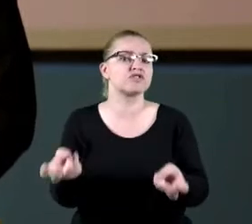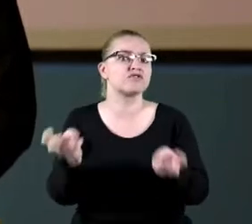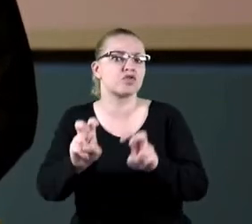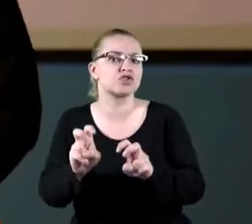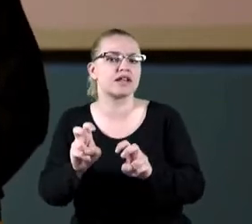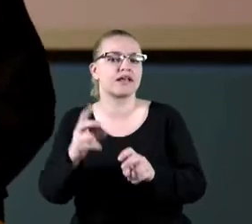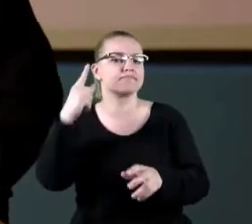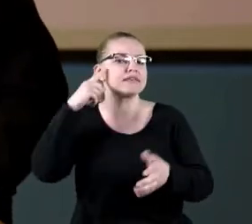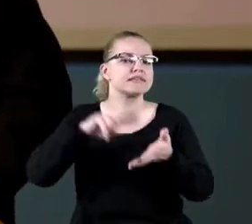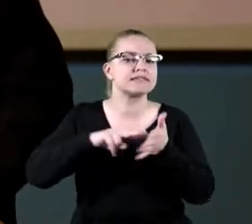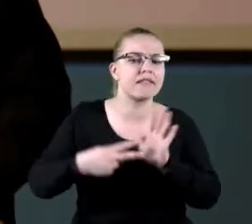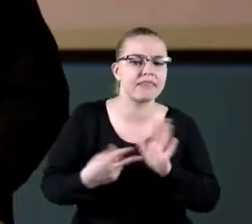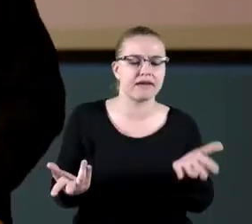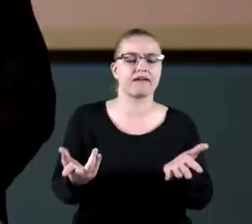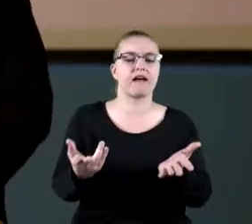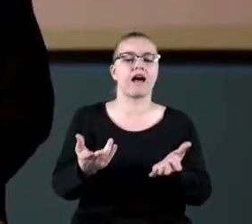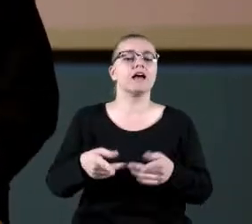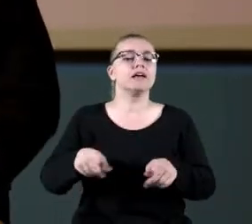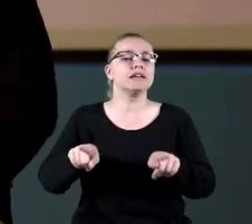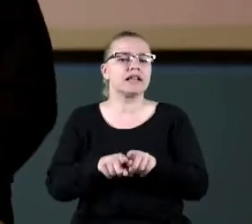community development.